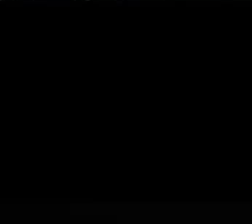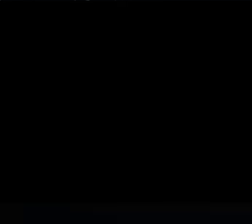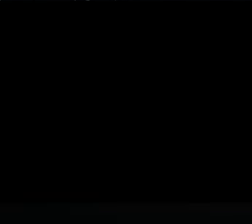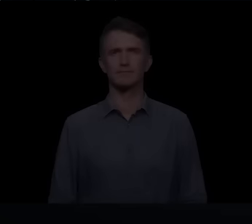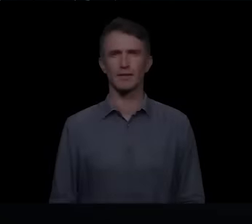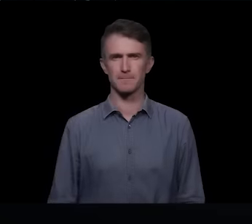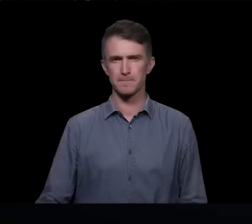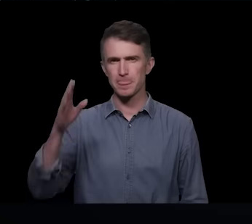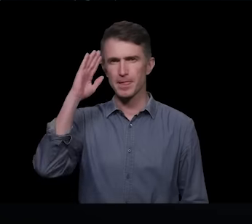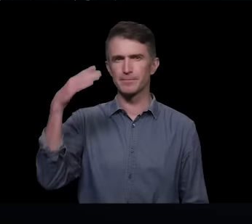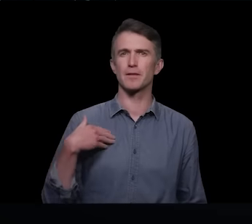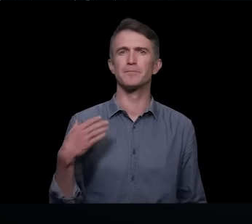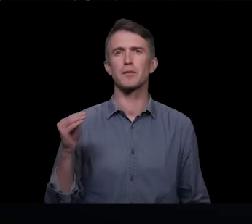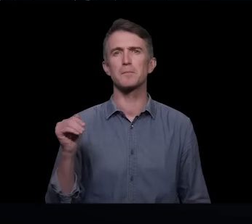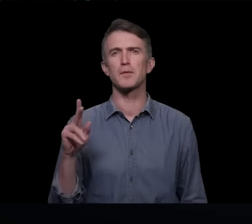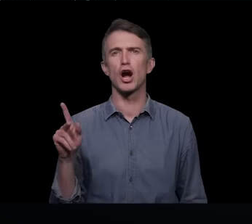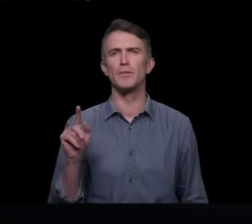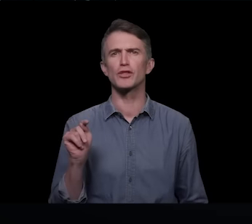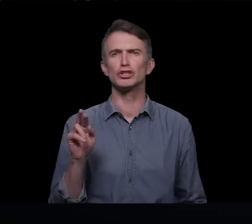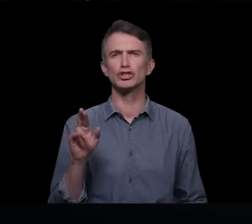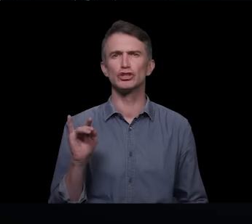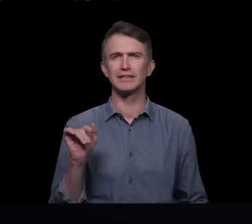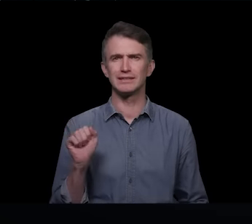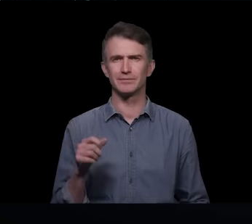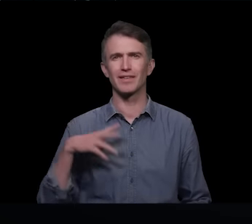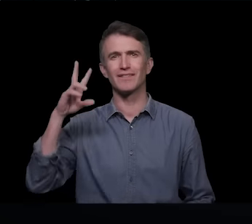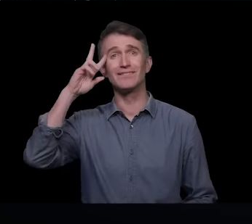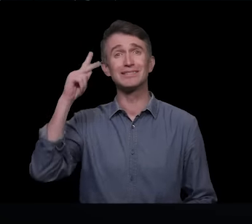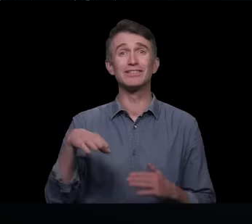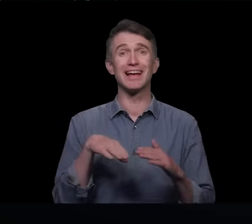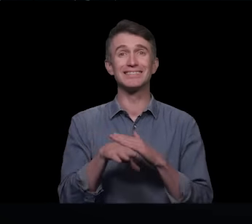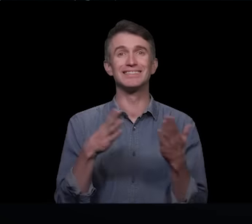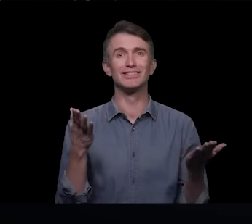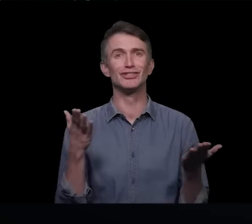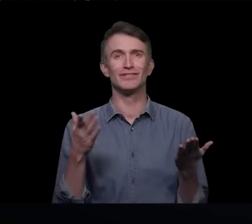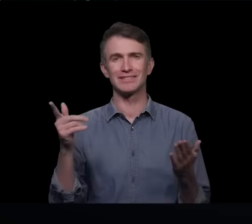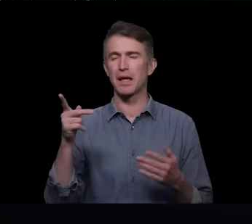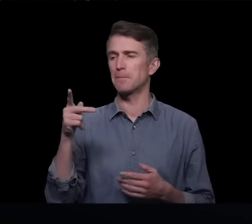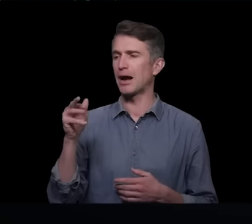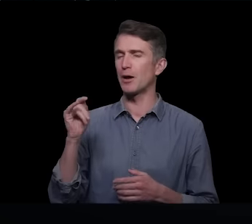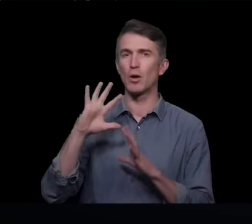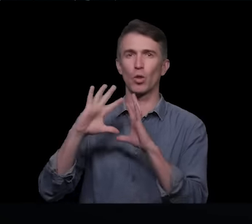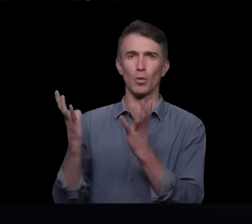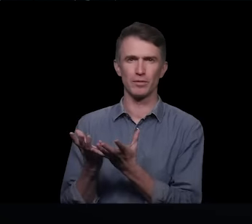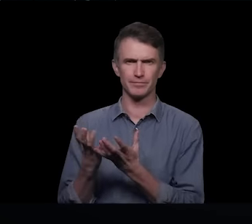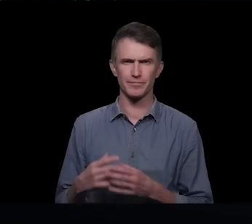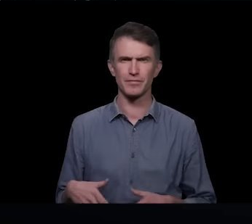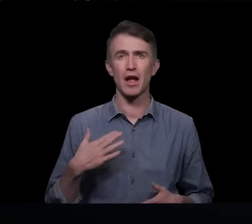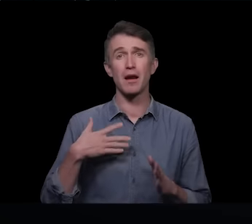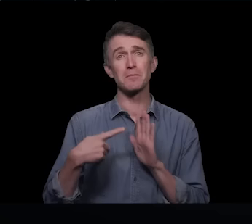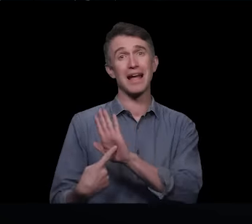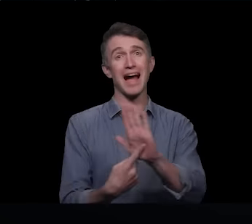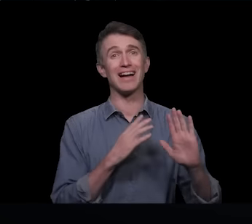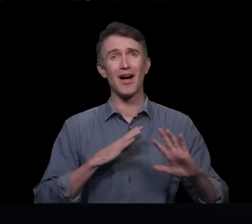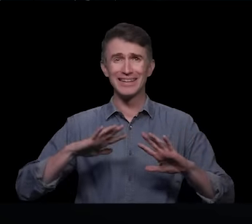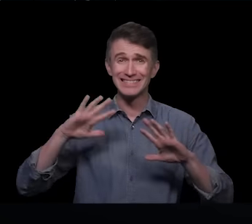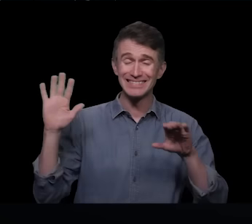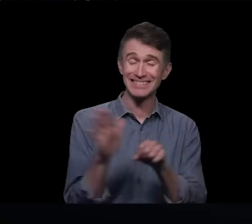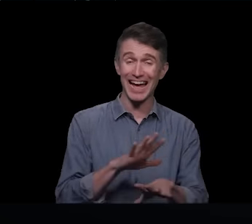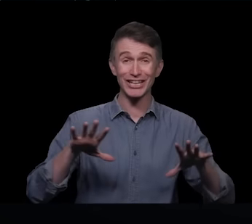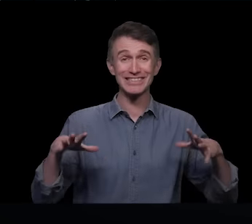balding, clean shaven. Hello, everyone. I'm Mark Turretz, Vice President of Access Services at Paramount Global. On behalf of